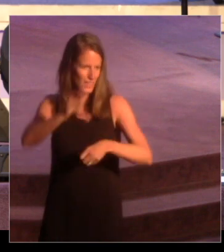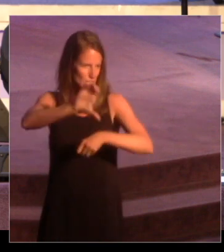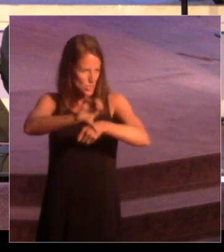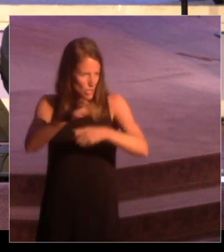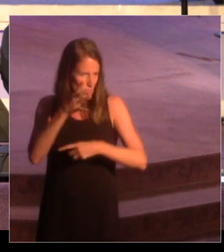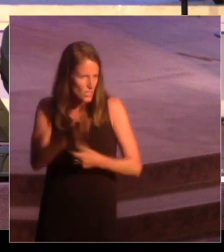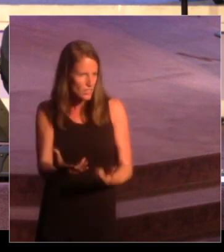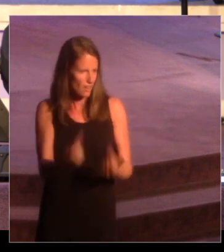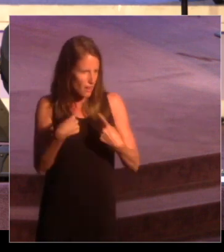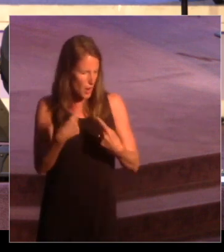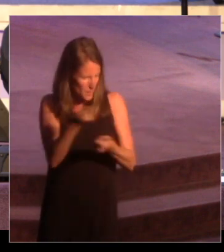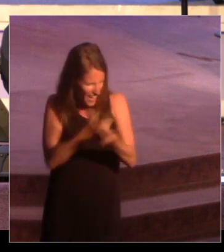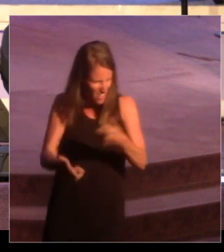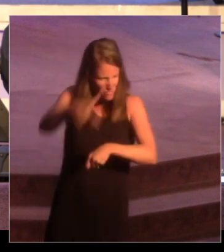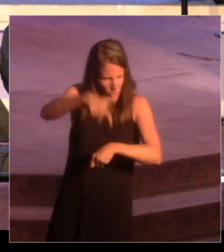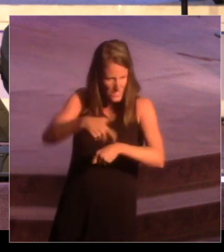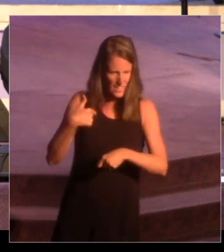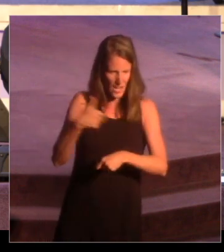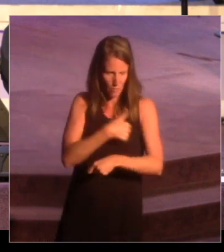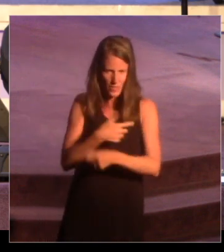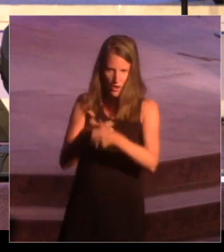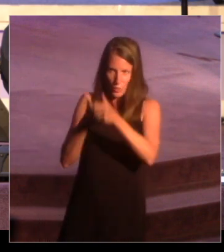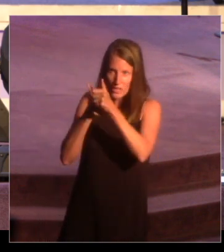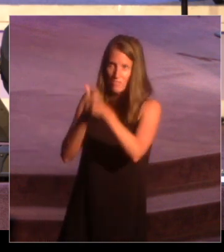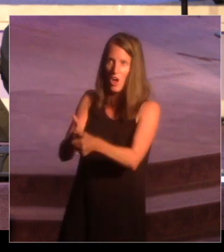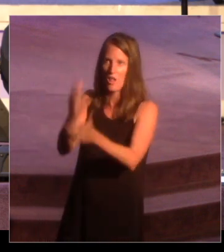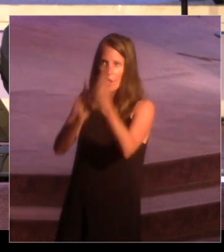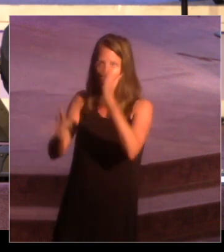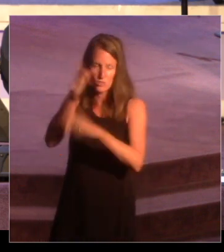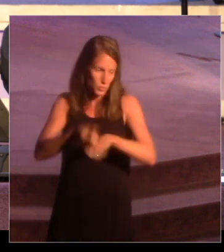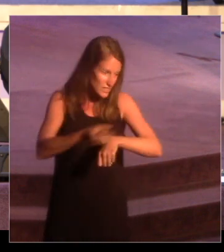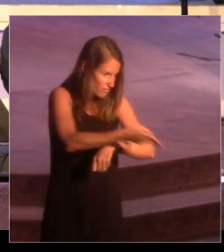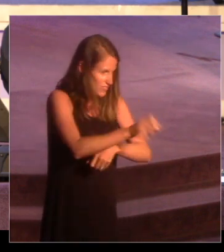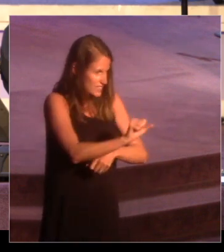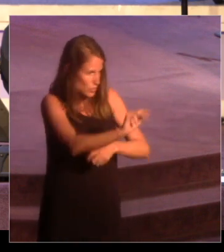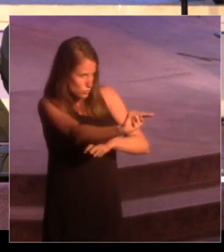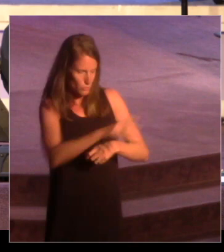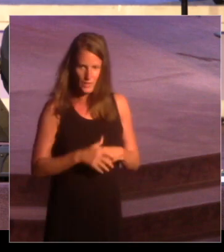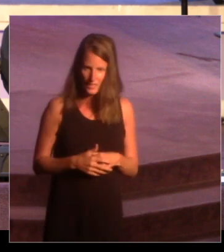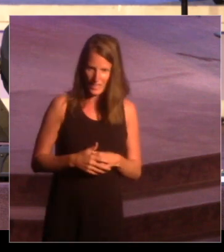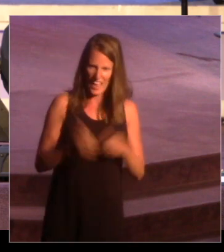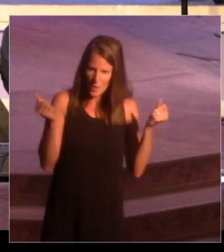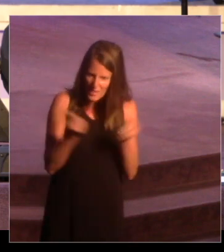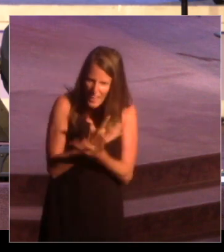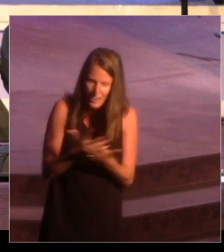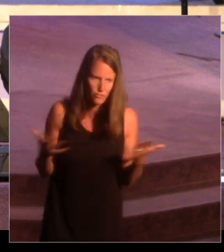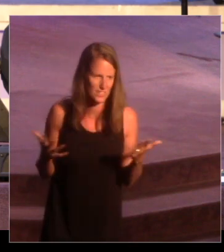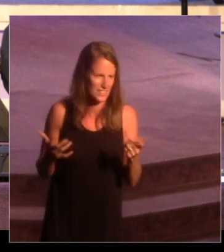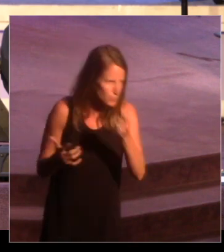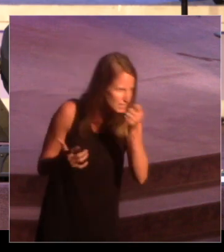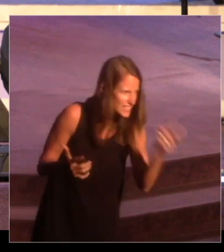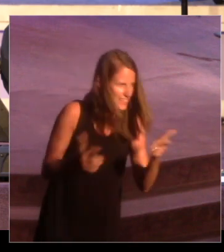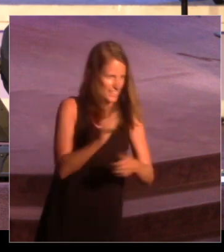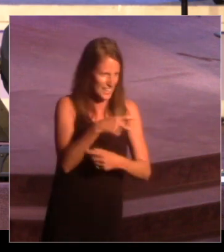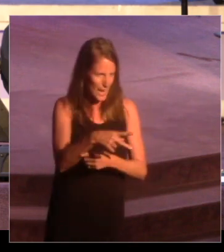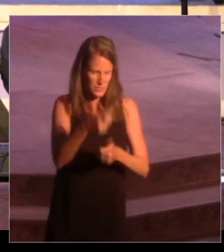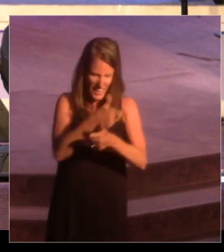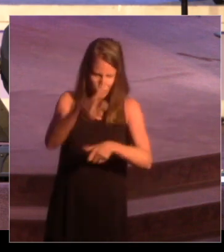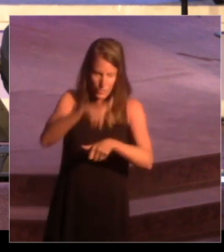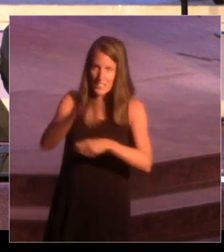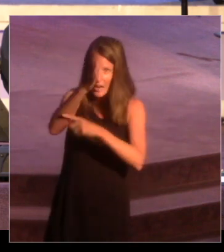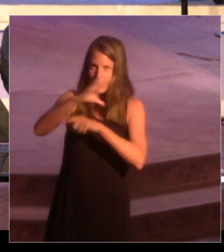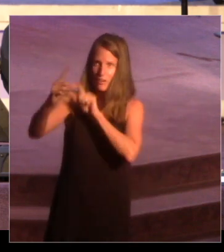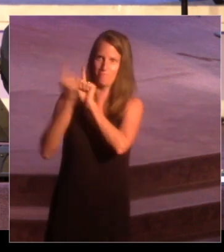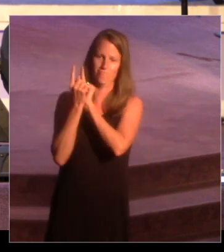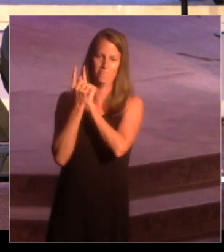on Sundays, every time that we delete social media altogether off of our phones, every single time God meets us